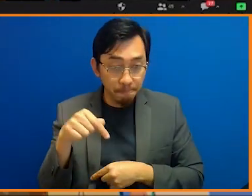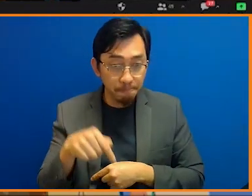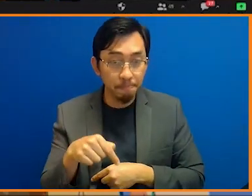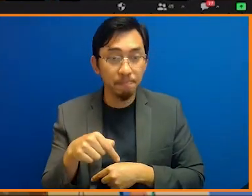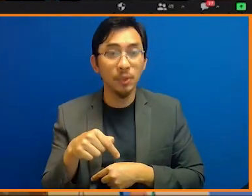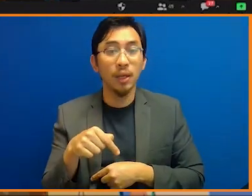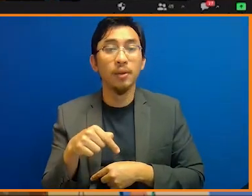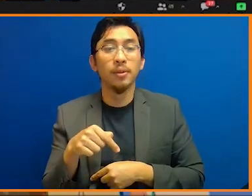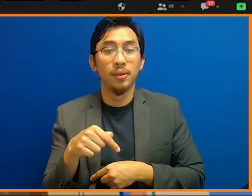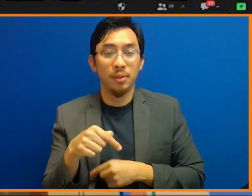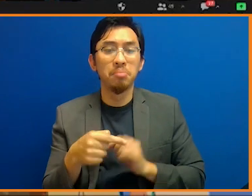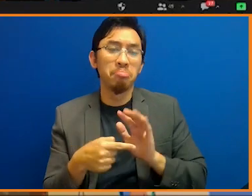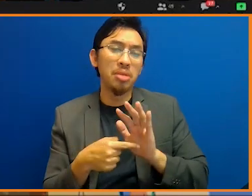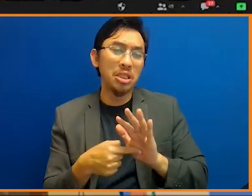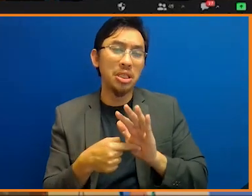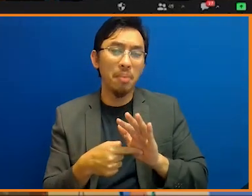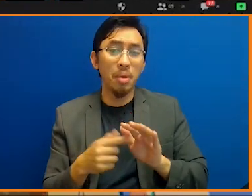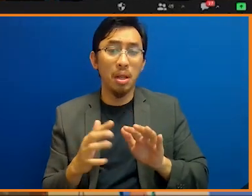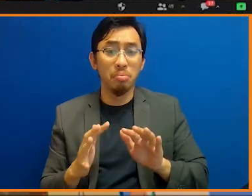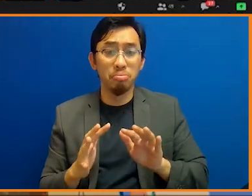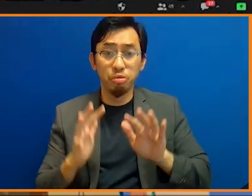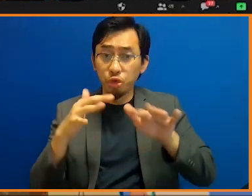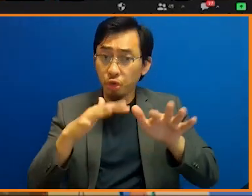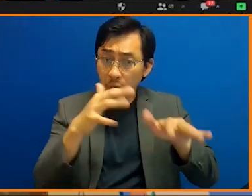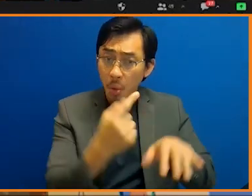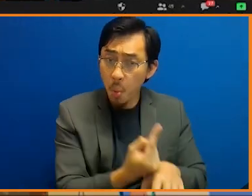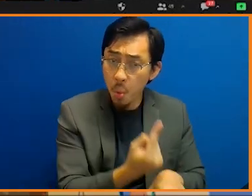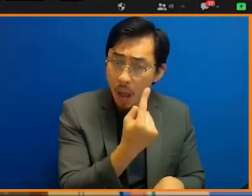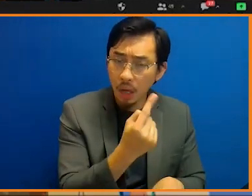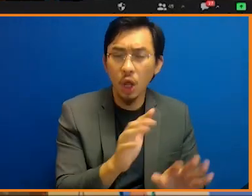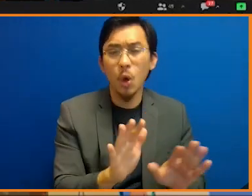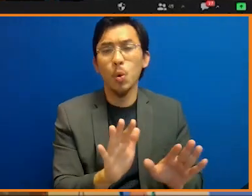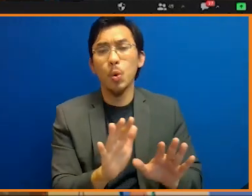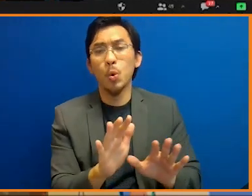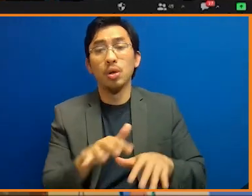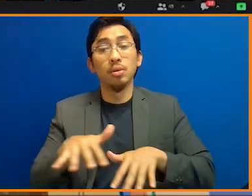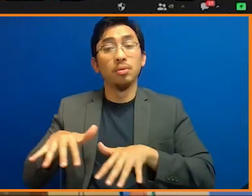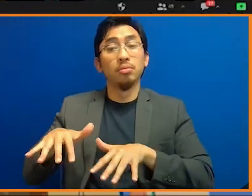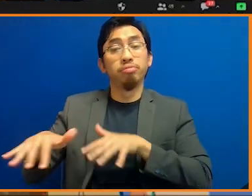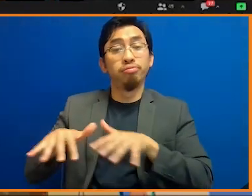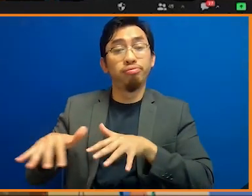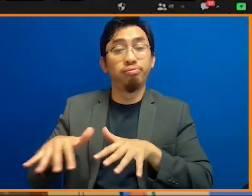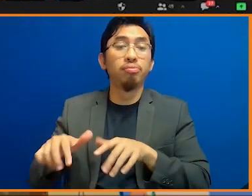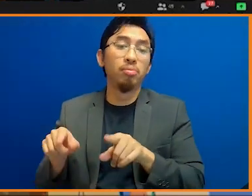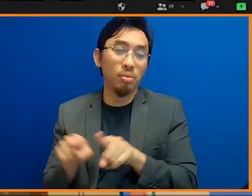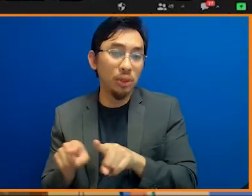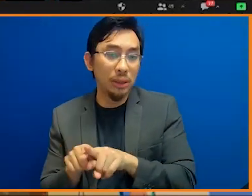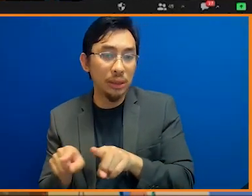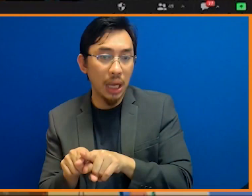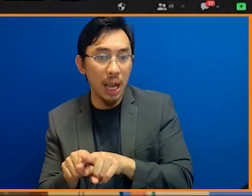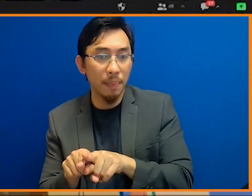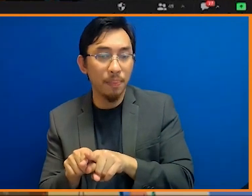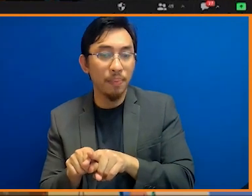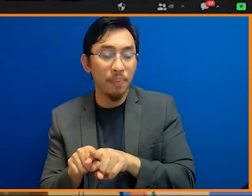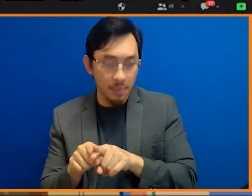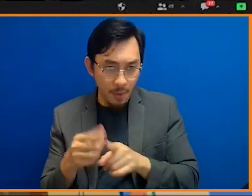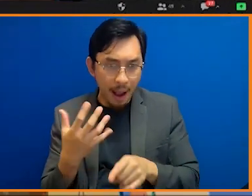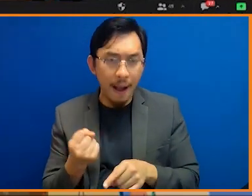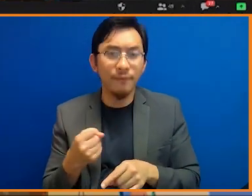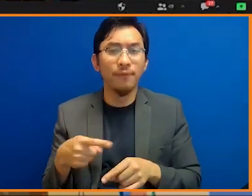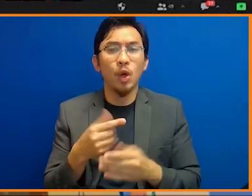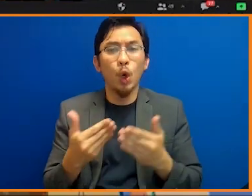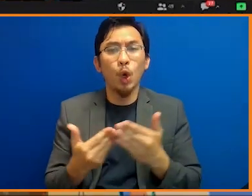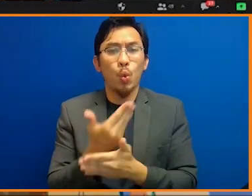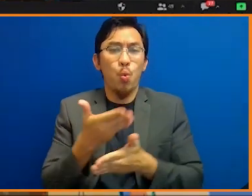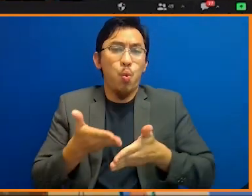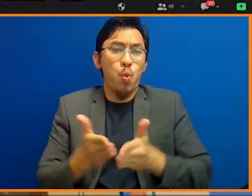in Japan, we still for example, in not only tsunami but for earthquake, we have a new